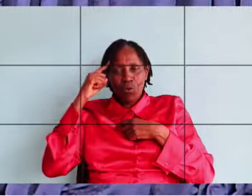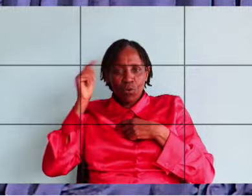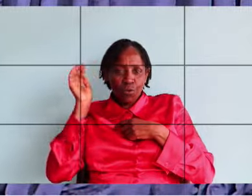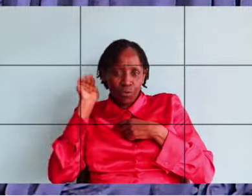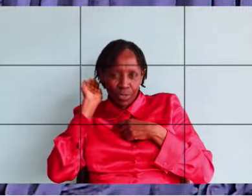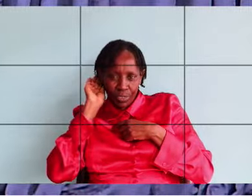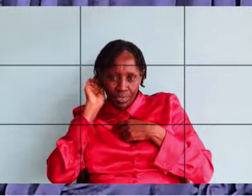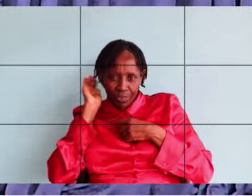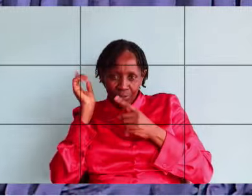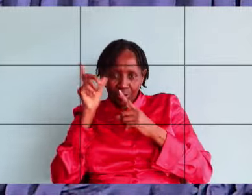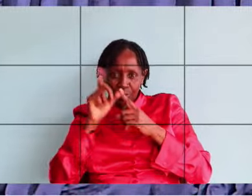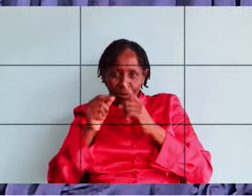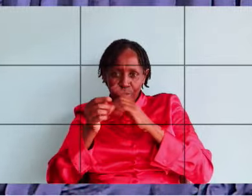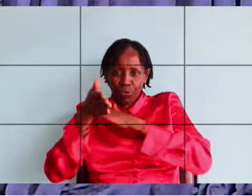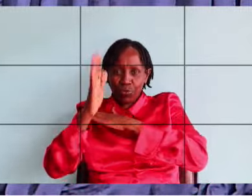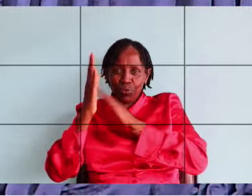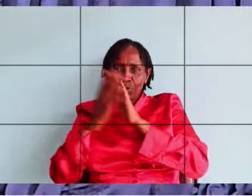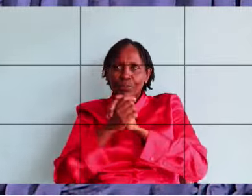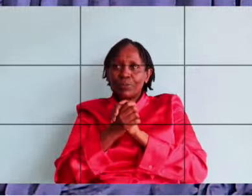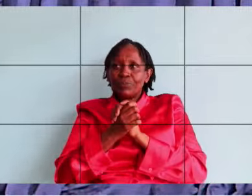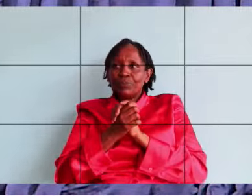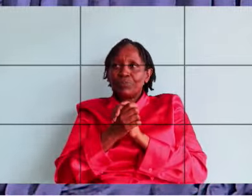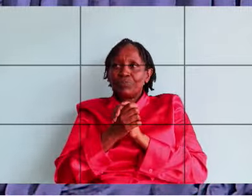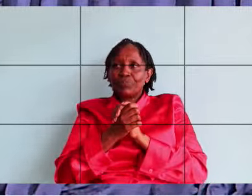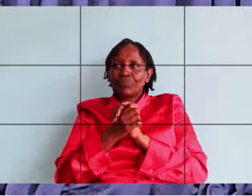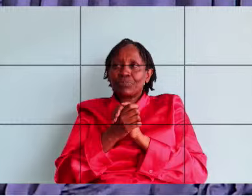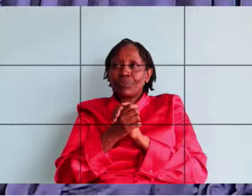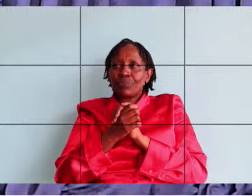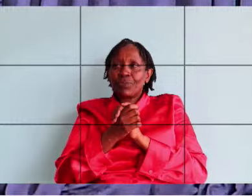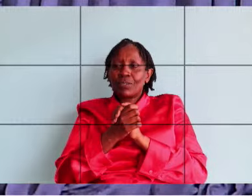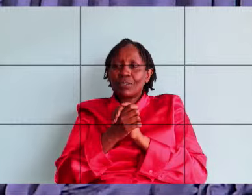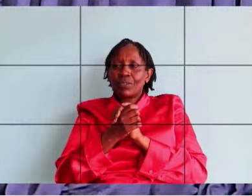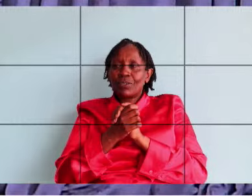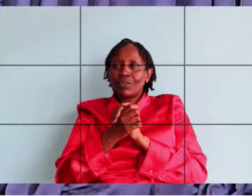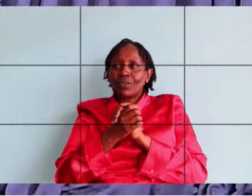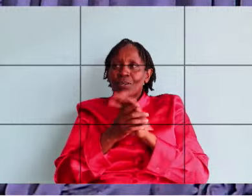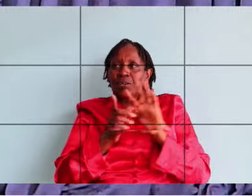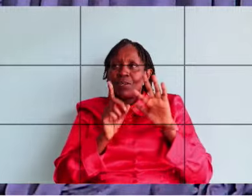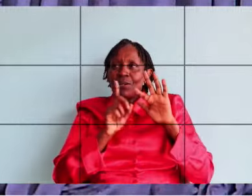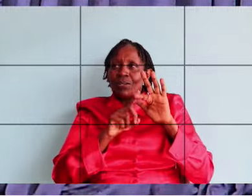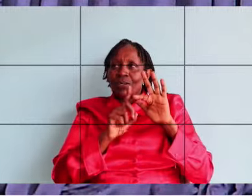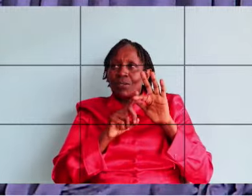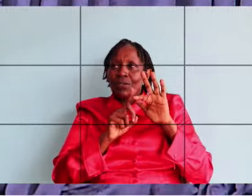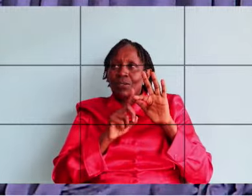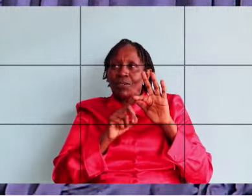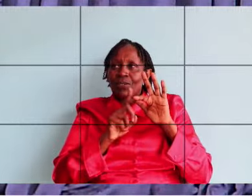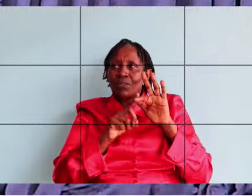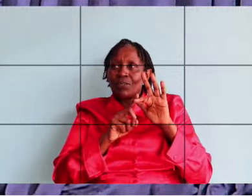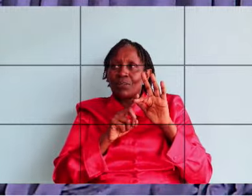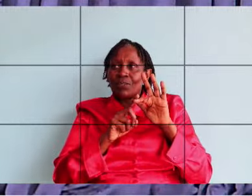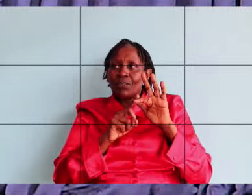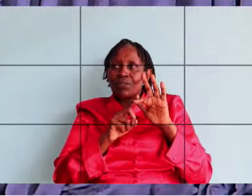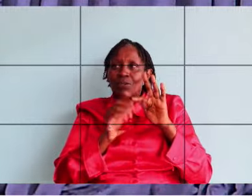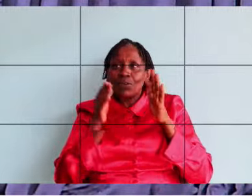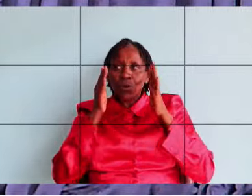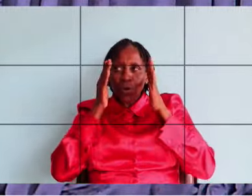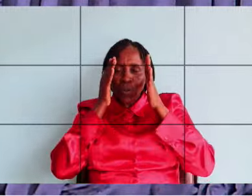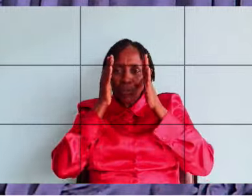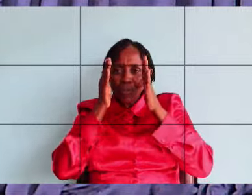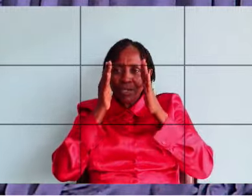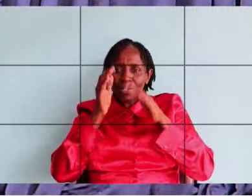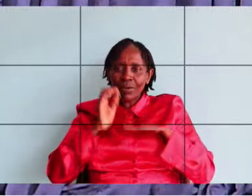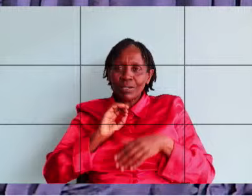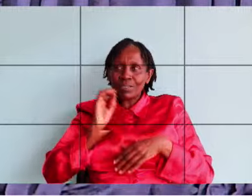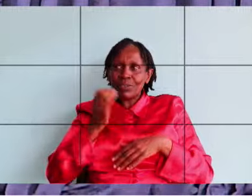God. And that takes me to the fourth point, which is that we must commit ourselves to obedient